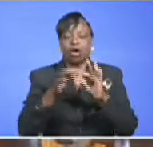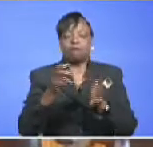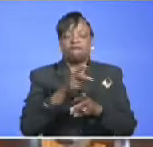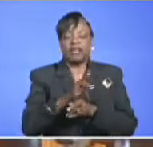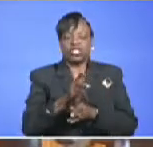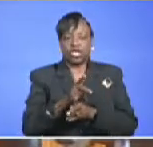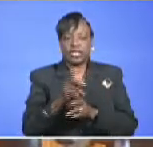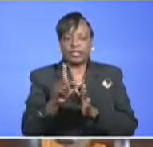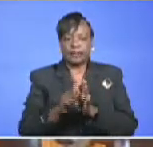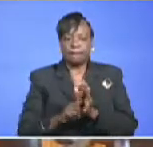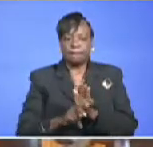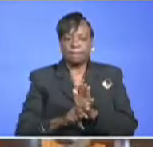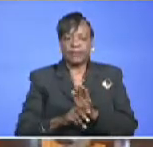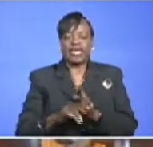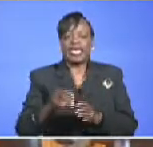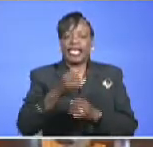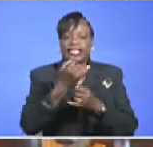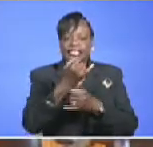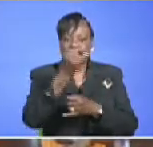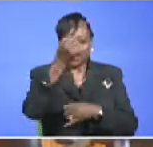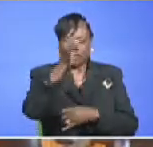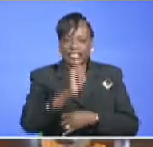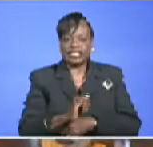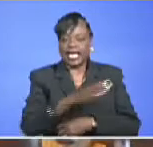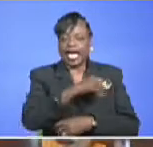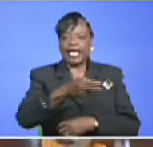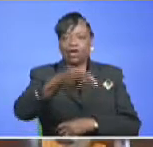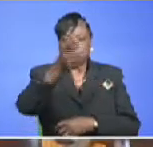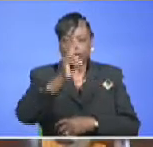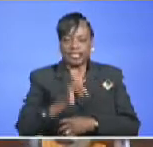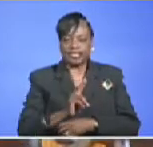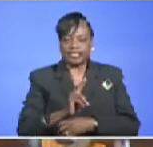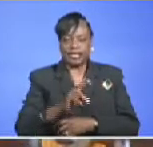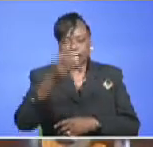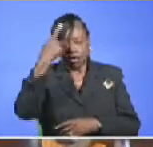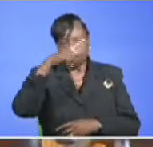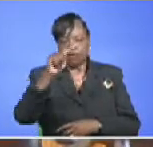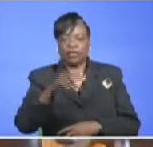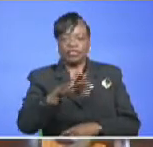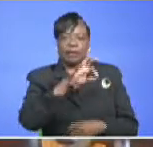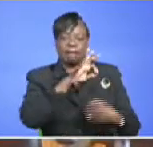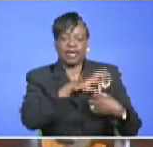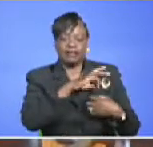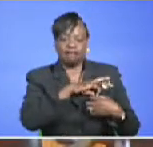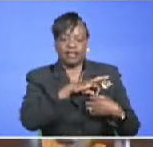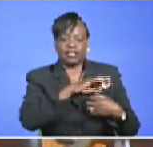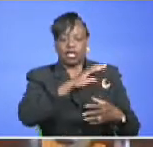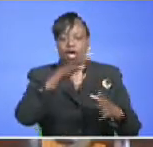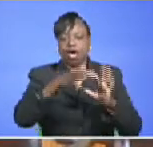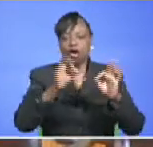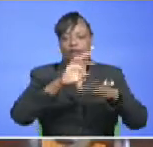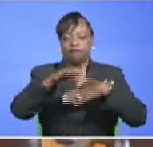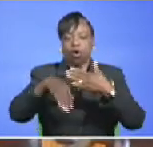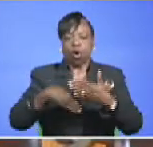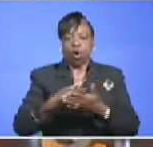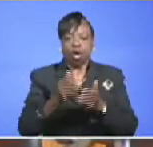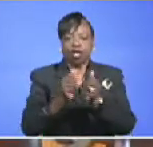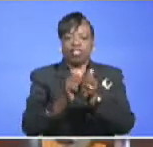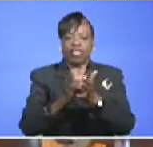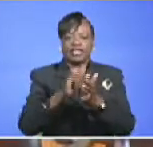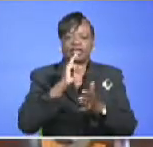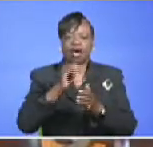professionalism, integrity, and honesty for the benefit of all that are within